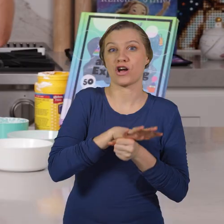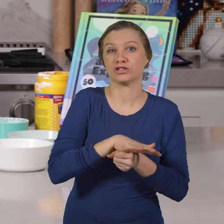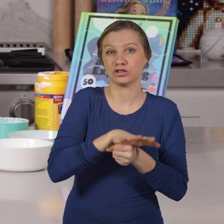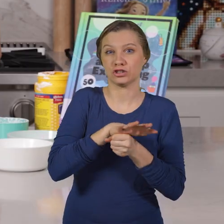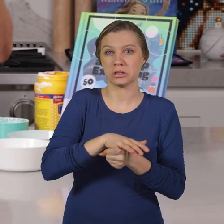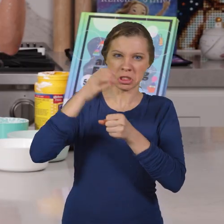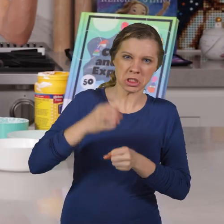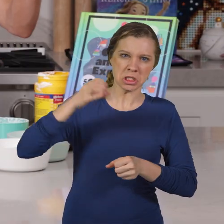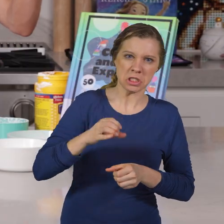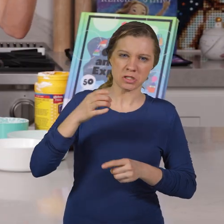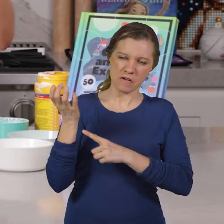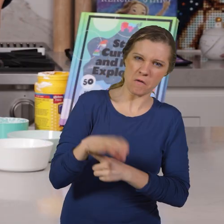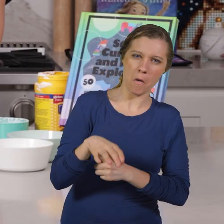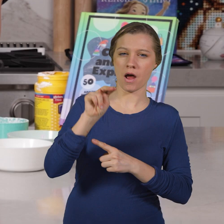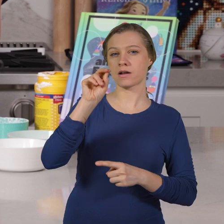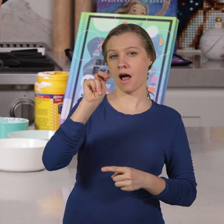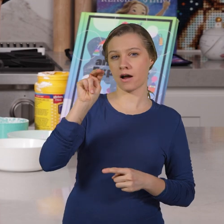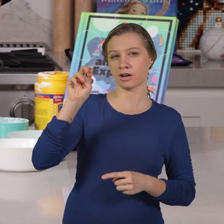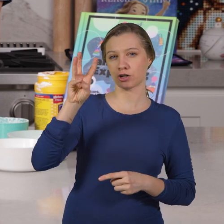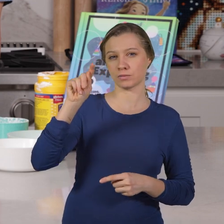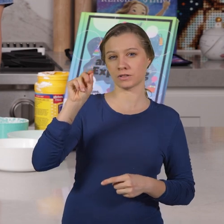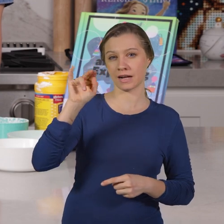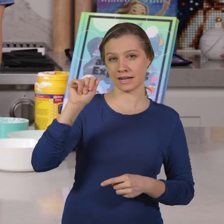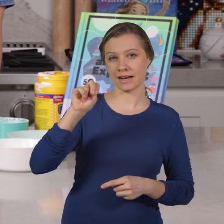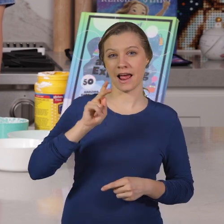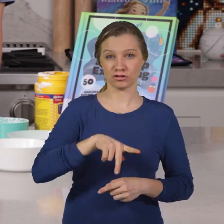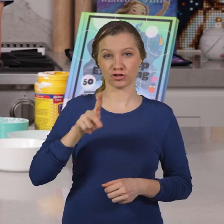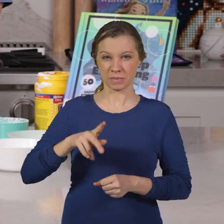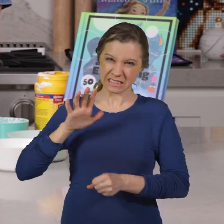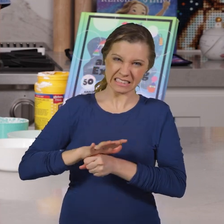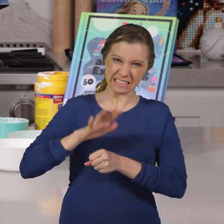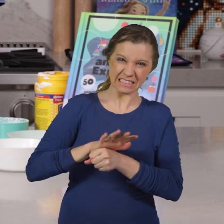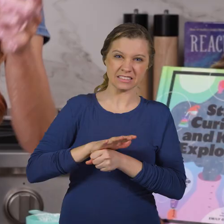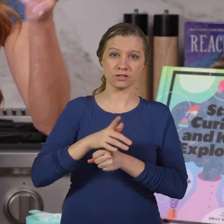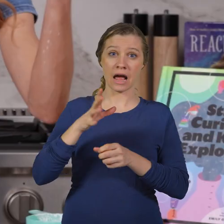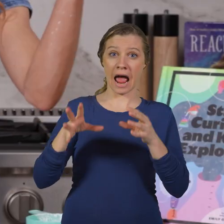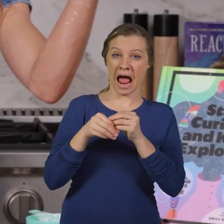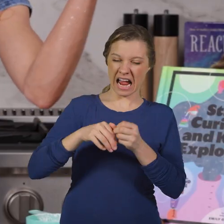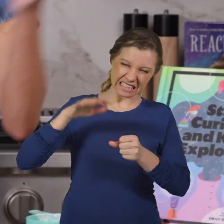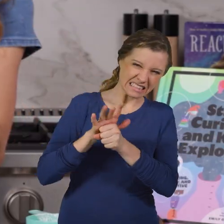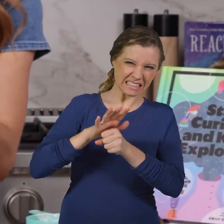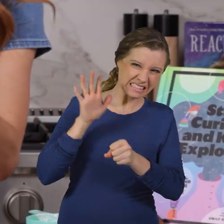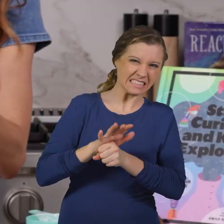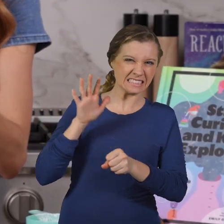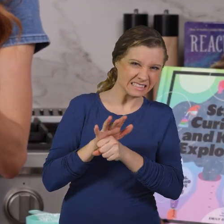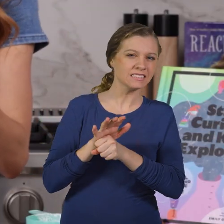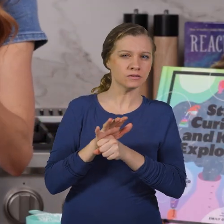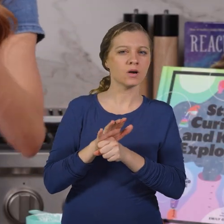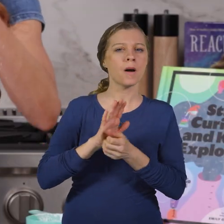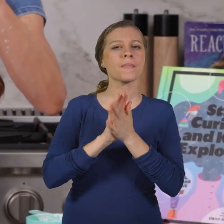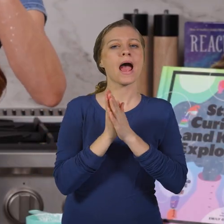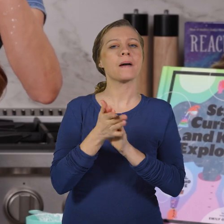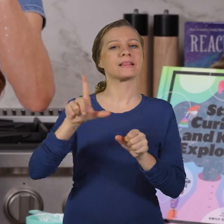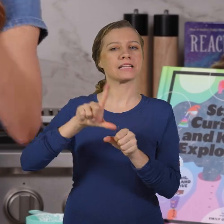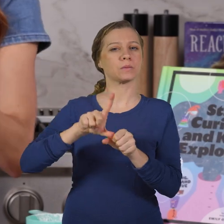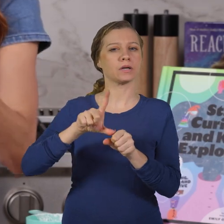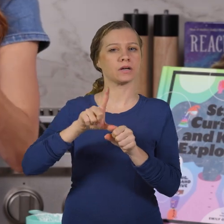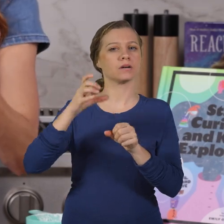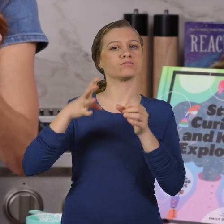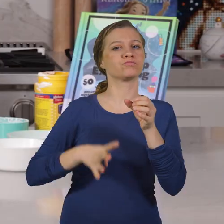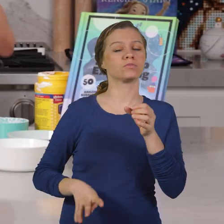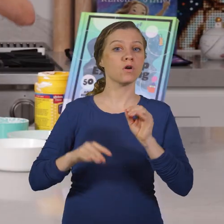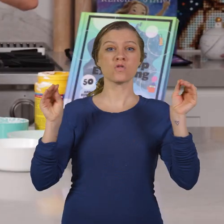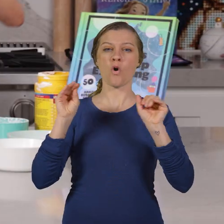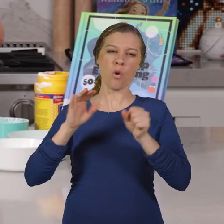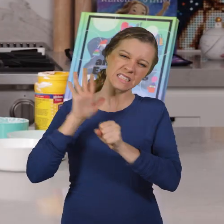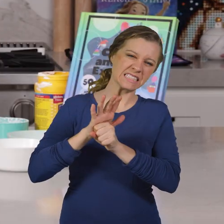to add pressure, you're trying to add force to the non-Newtonian ketchup. Because when you add force to ketchup, it acts more like a